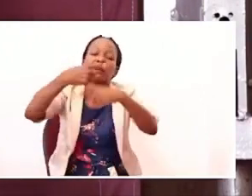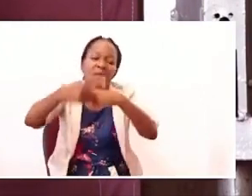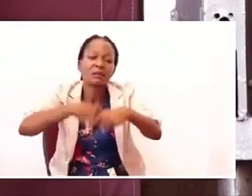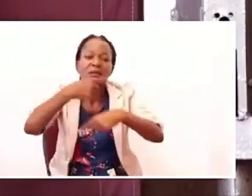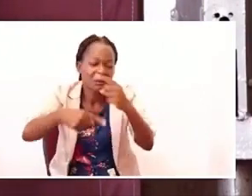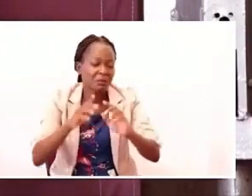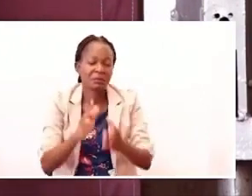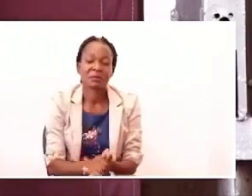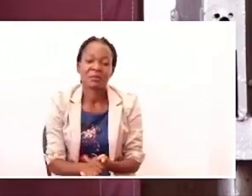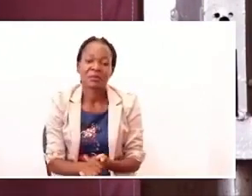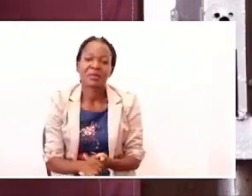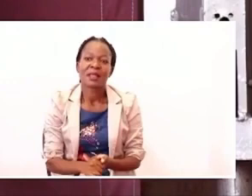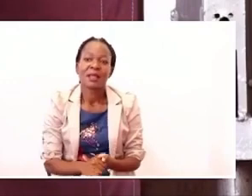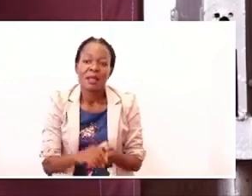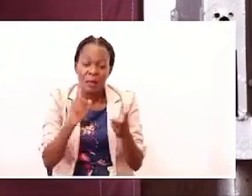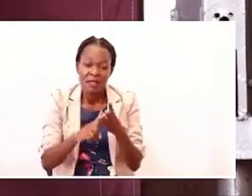My third proposition